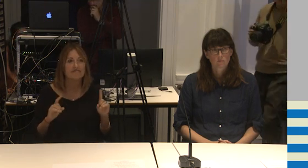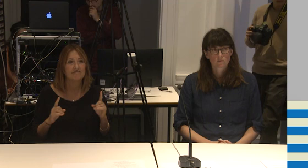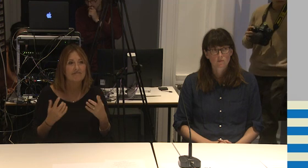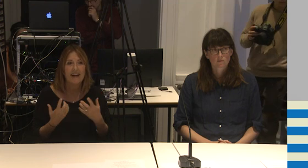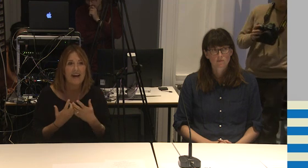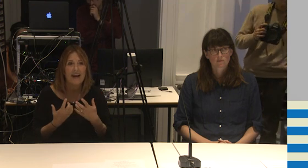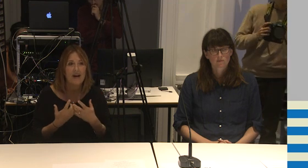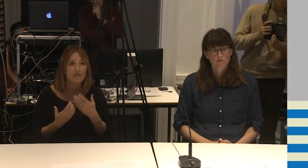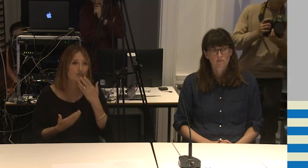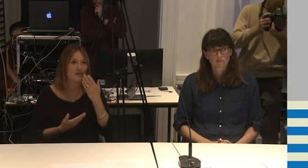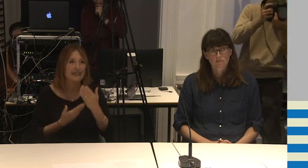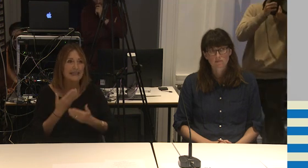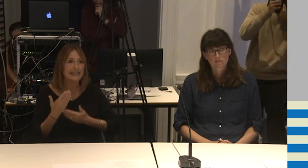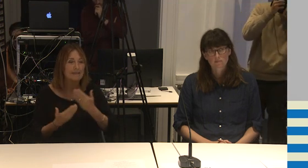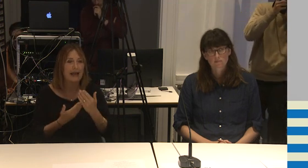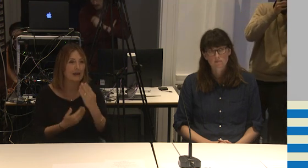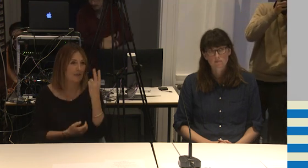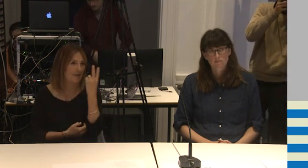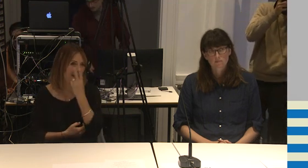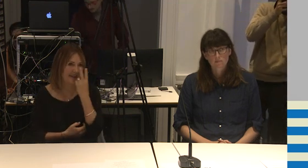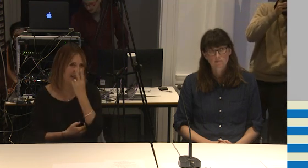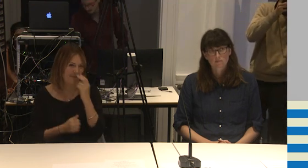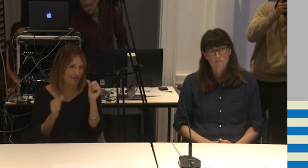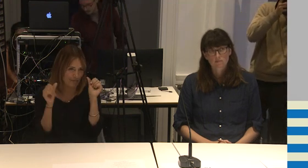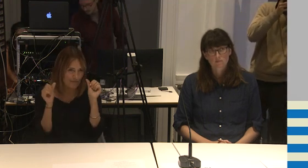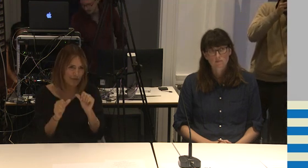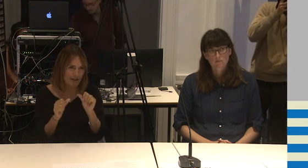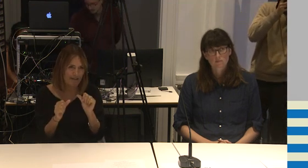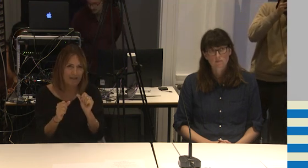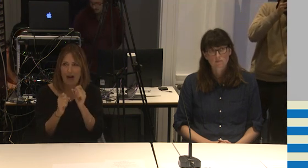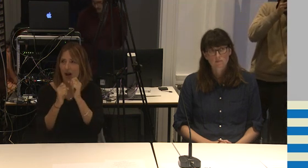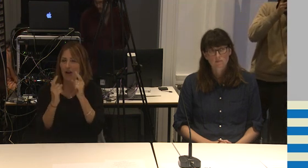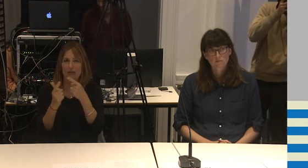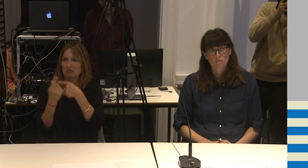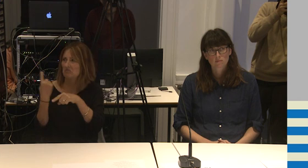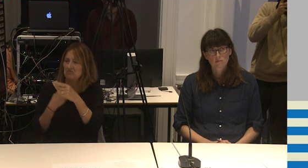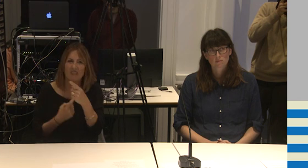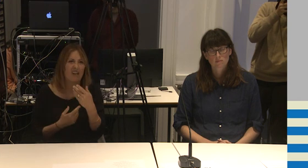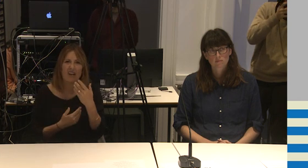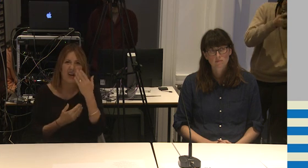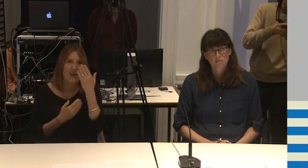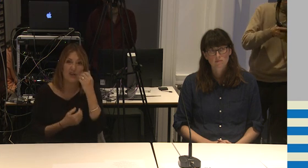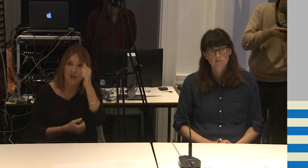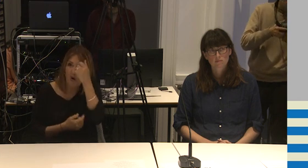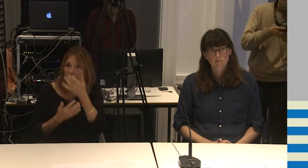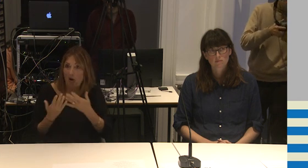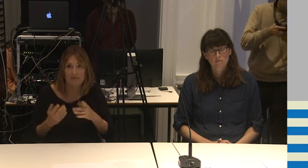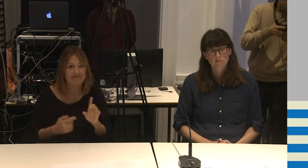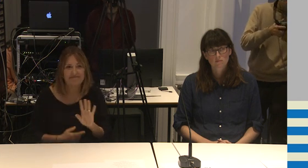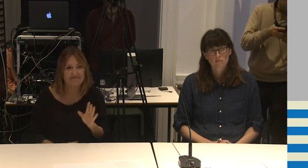doing a very brief explainer on blindness, because I've realized it's something that most people don't know that much about.